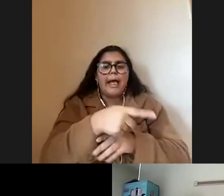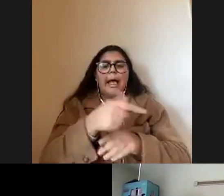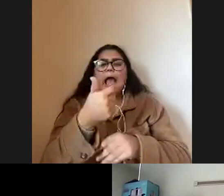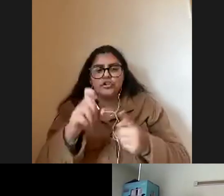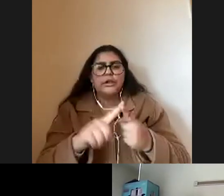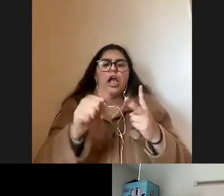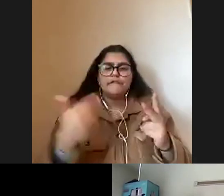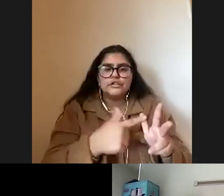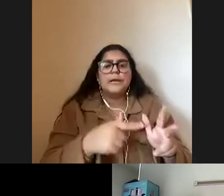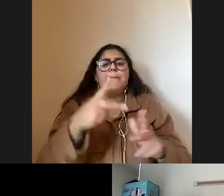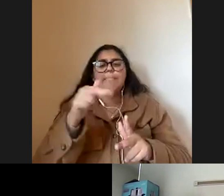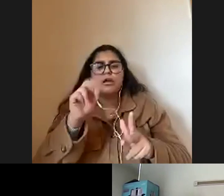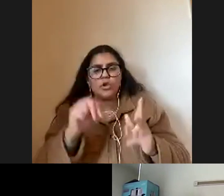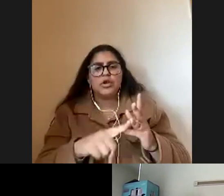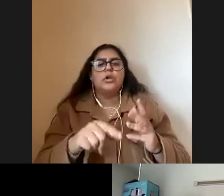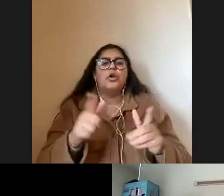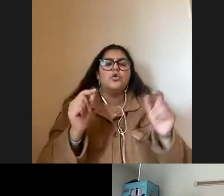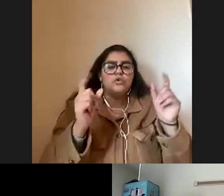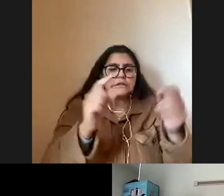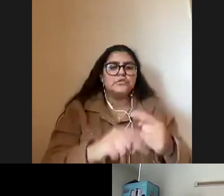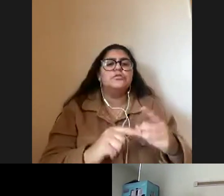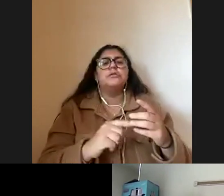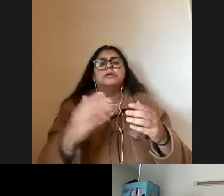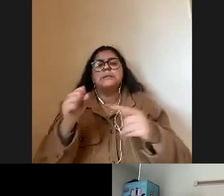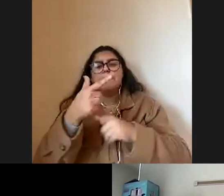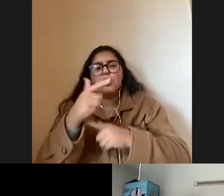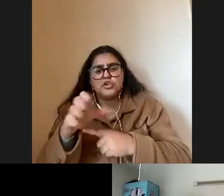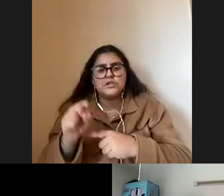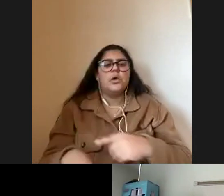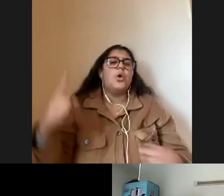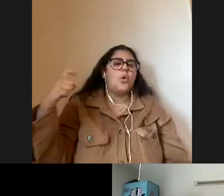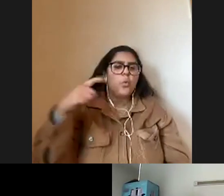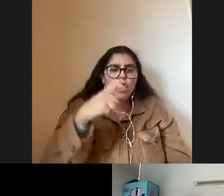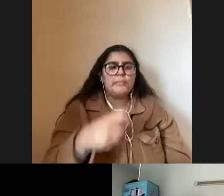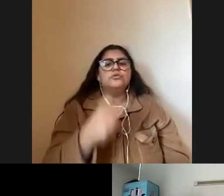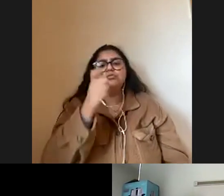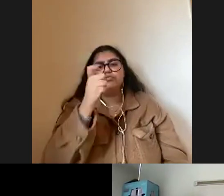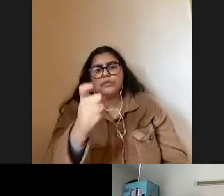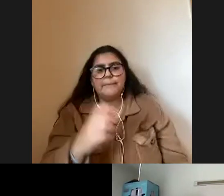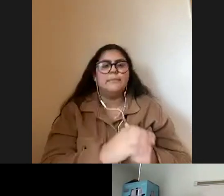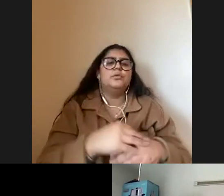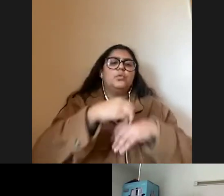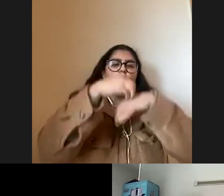plankton, crustaceans, sponges, worms, shrimp, squid,